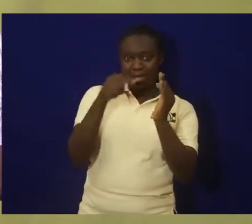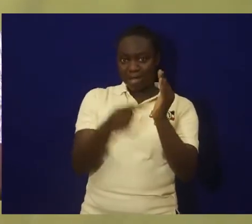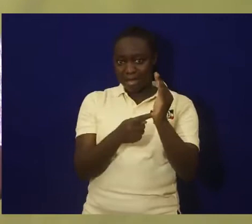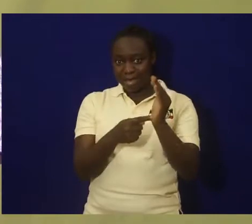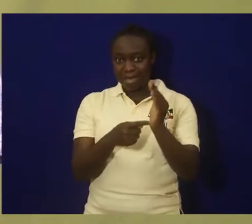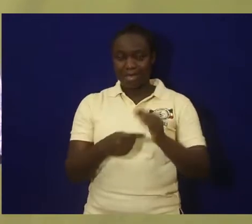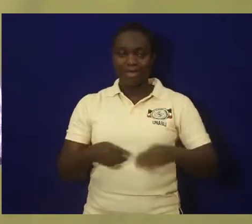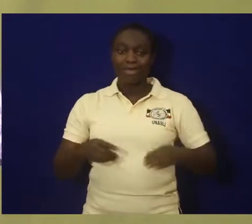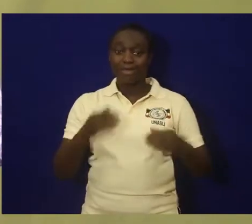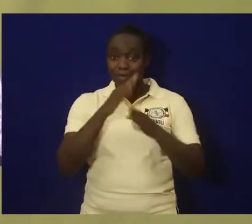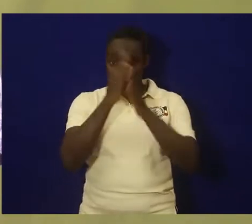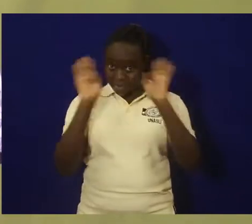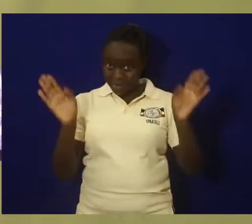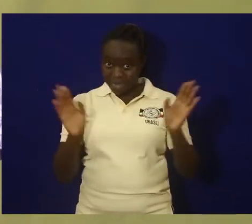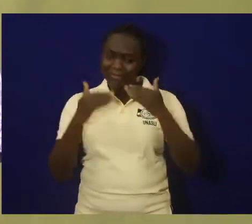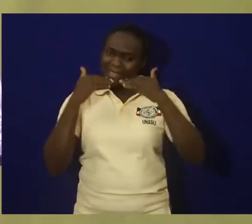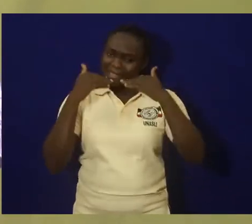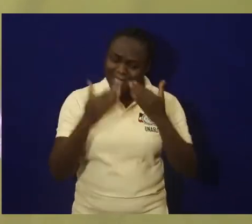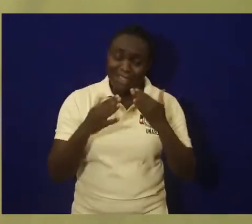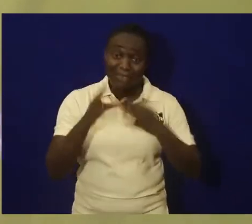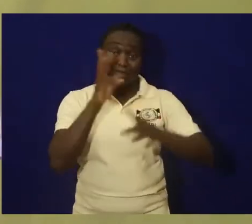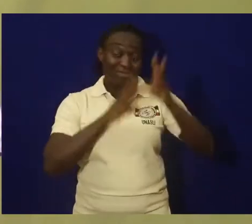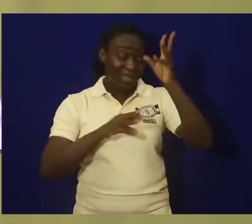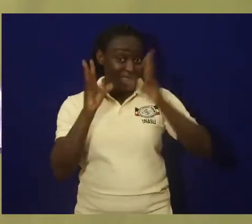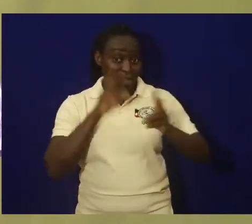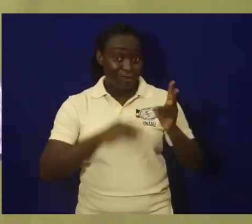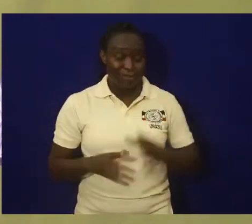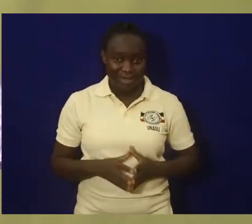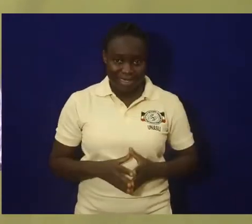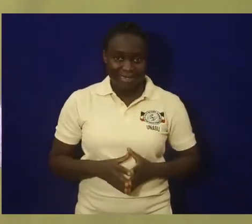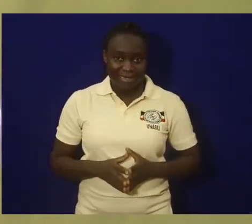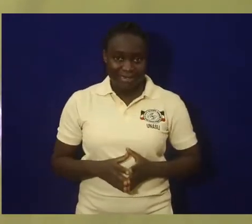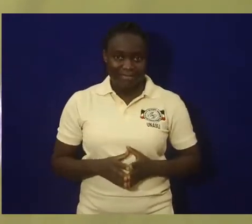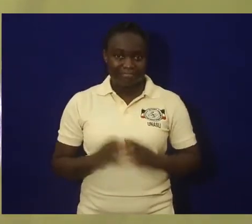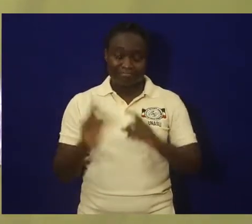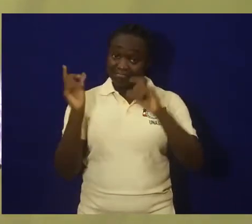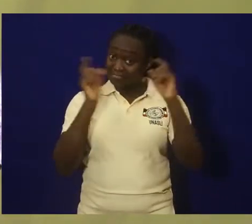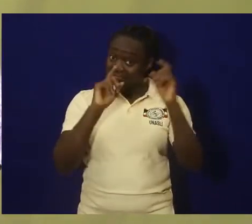Thank you for being very good learners and very attentive.